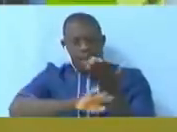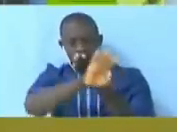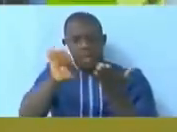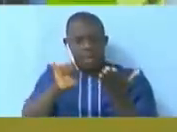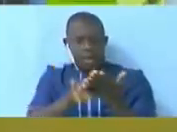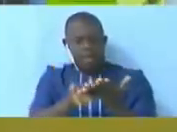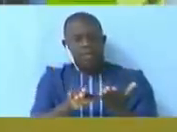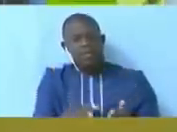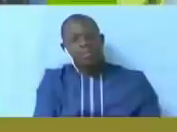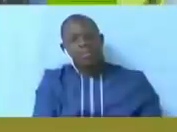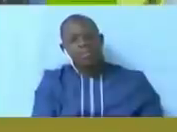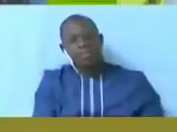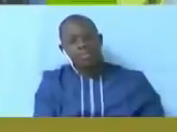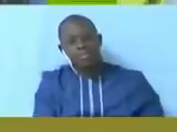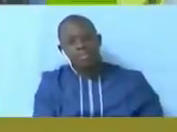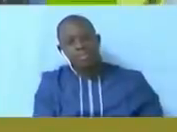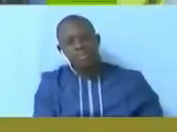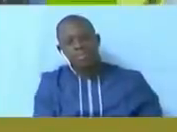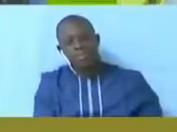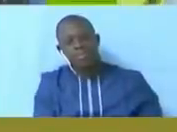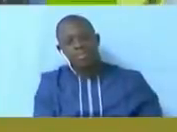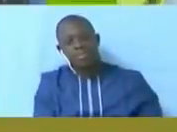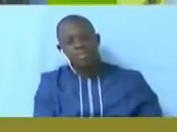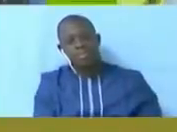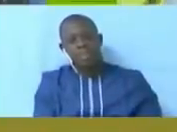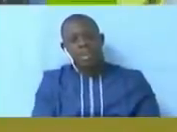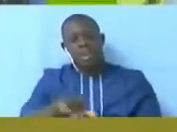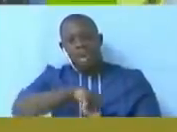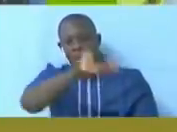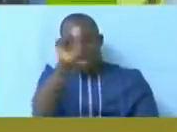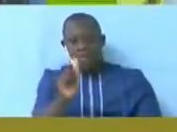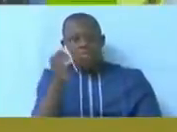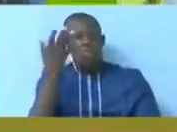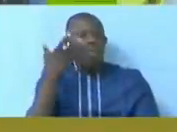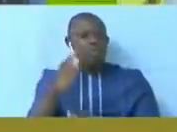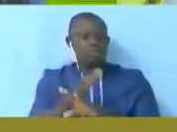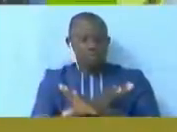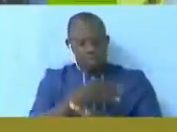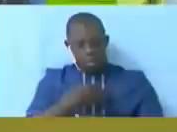keta. And when they were about to commence fencing work, according to them,